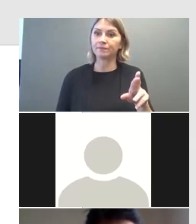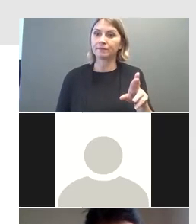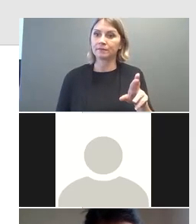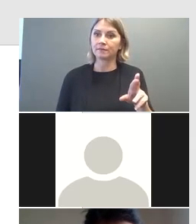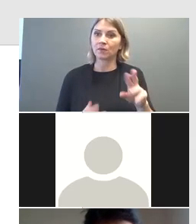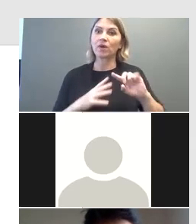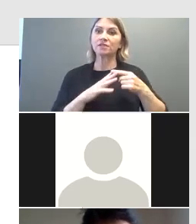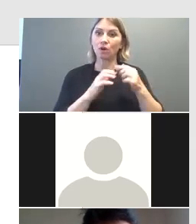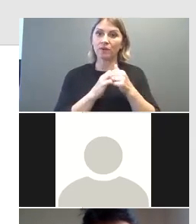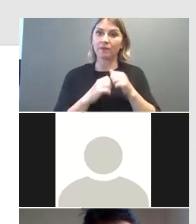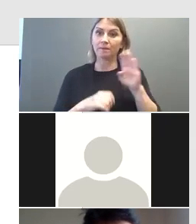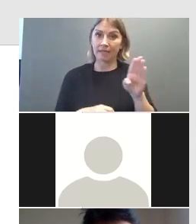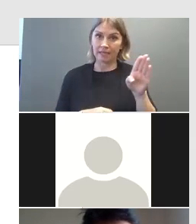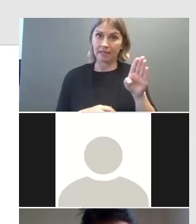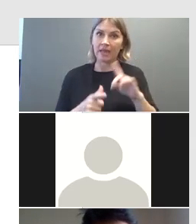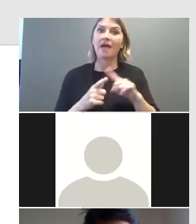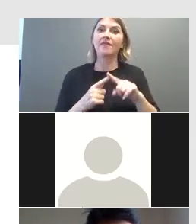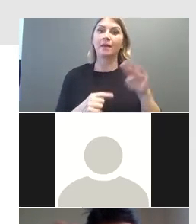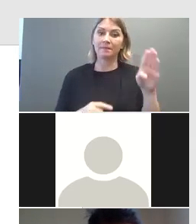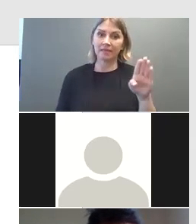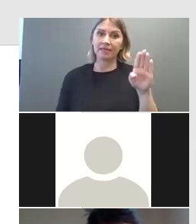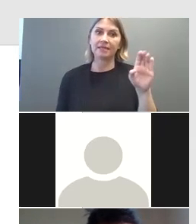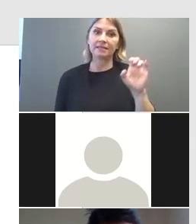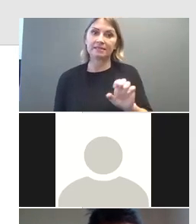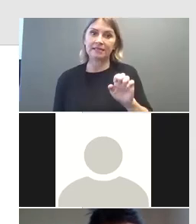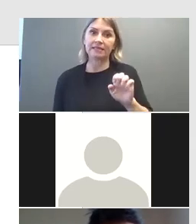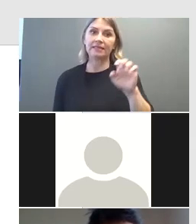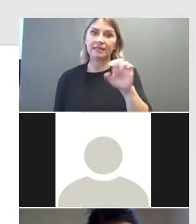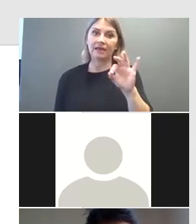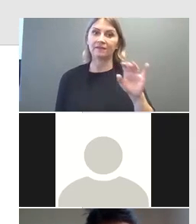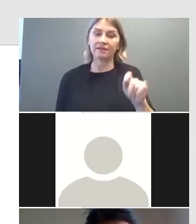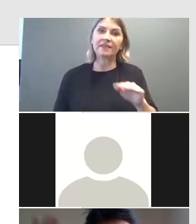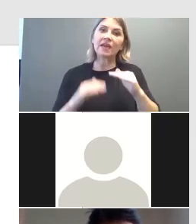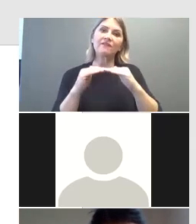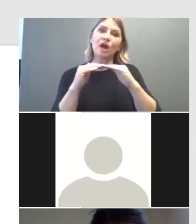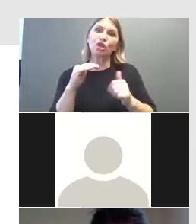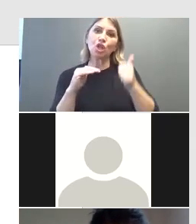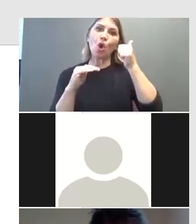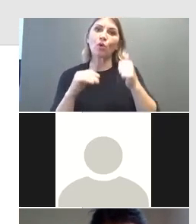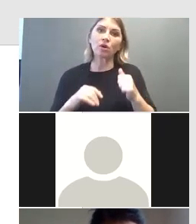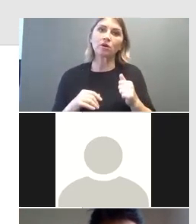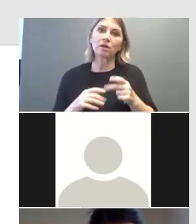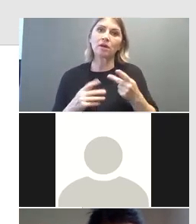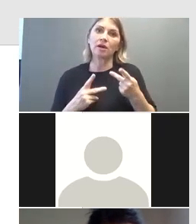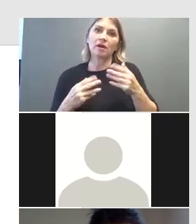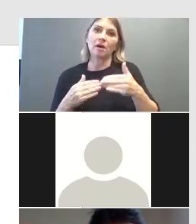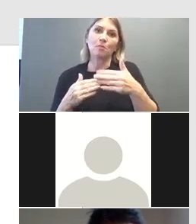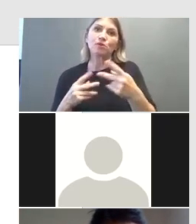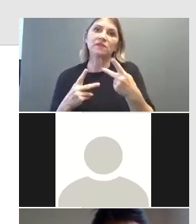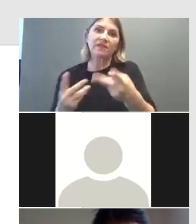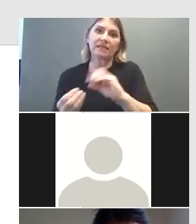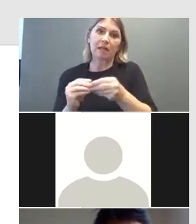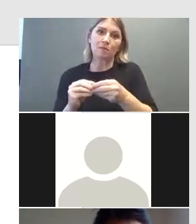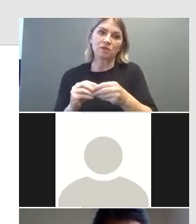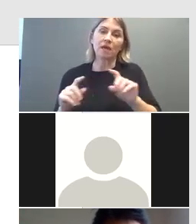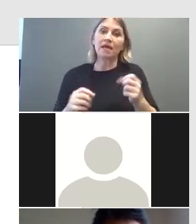I start with B, then B, E, F, C, D would have lower post visit numbers because A would be done at the very end. In any case, A